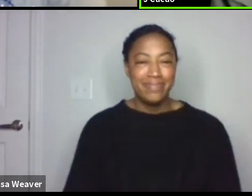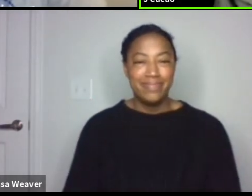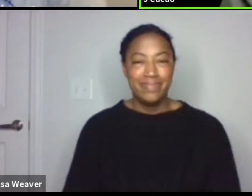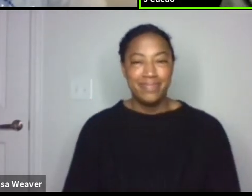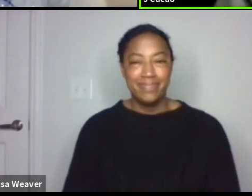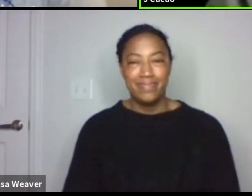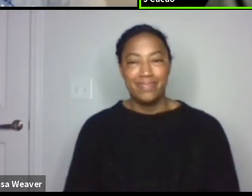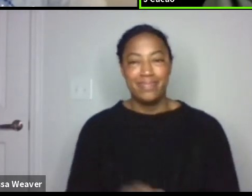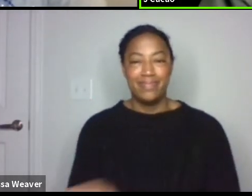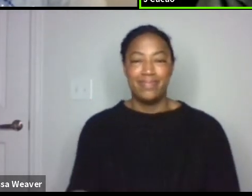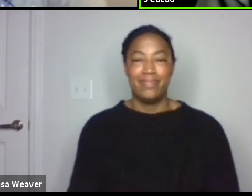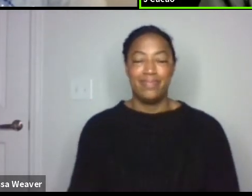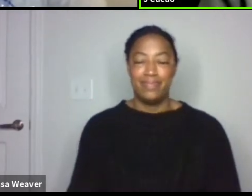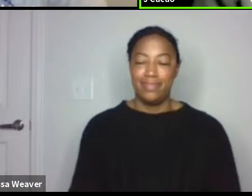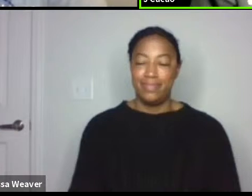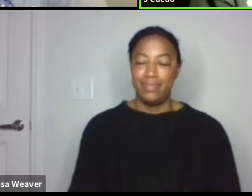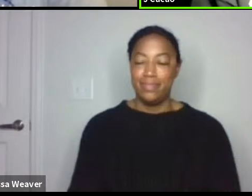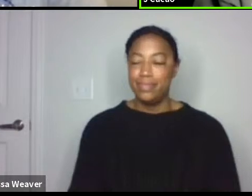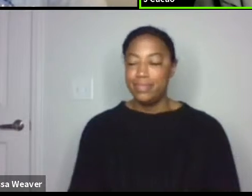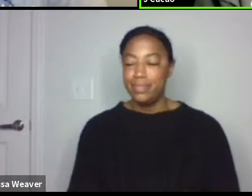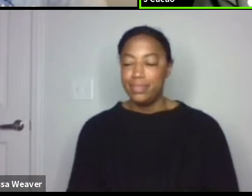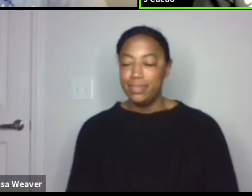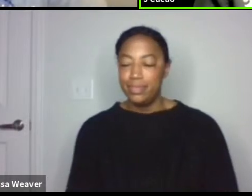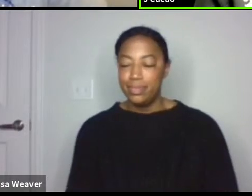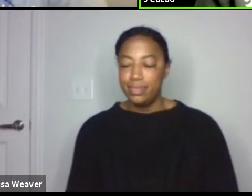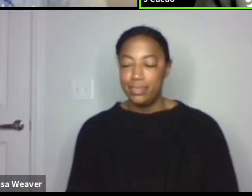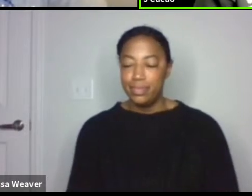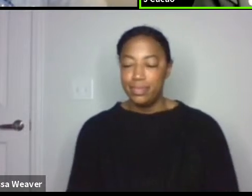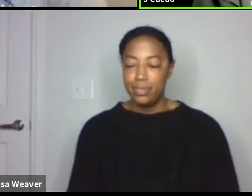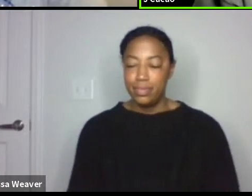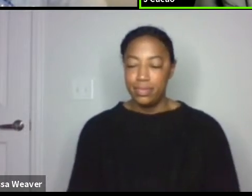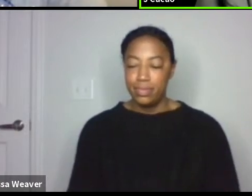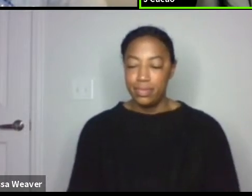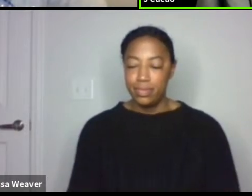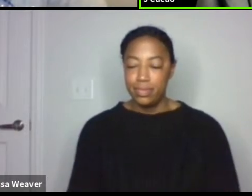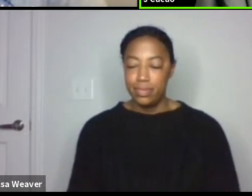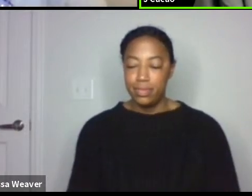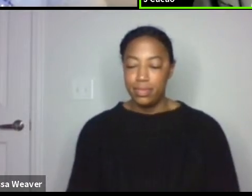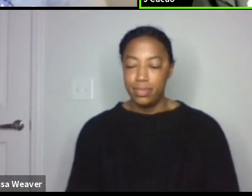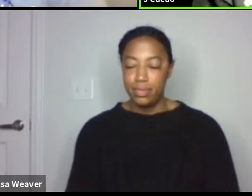Let me share the screen right quick.